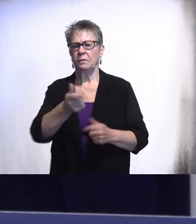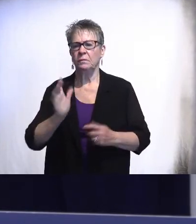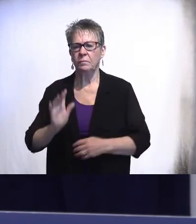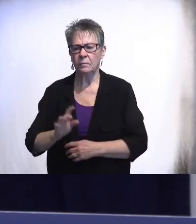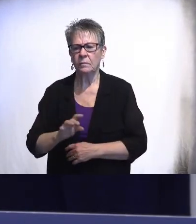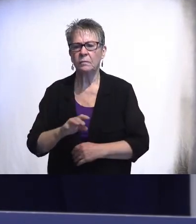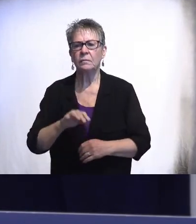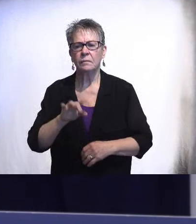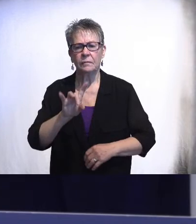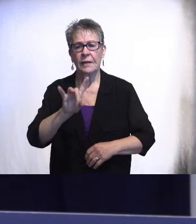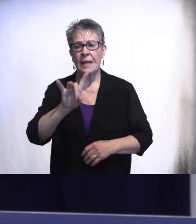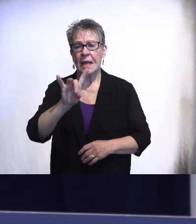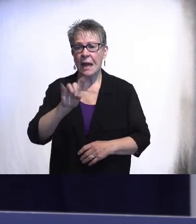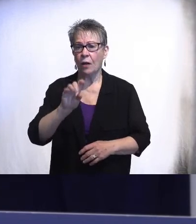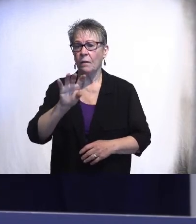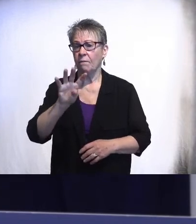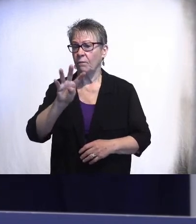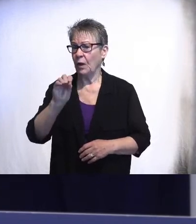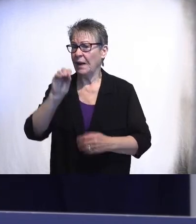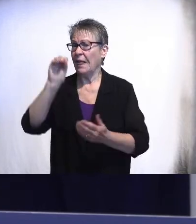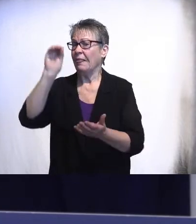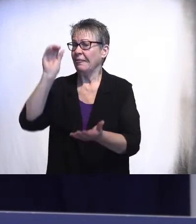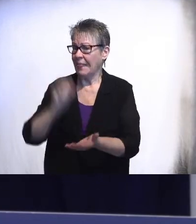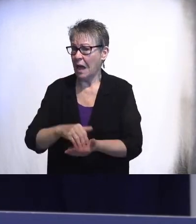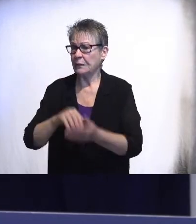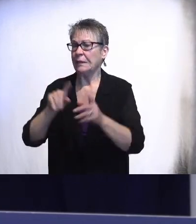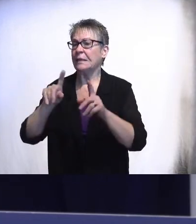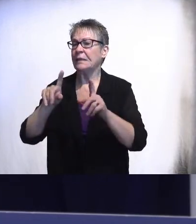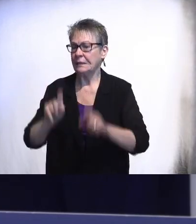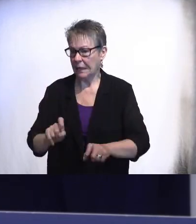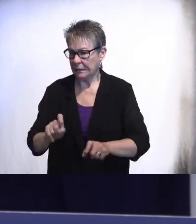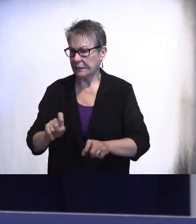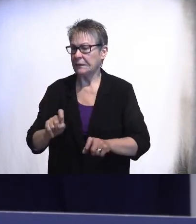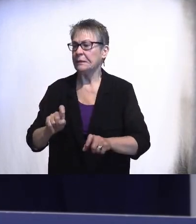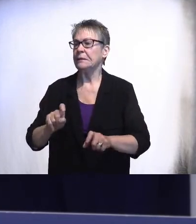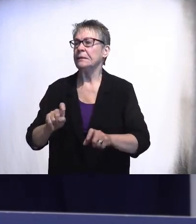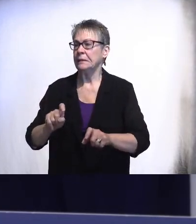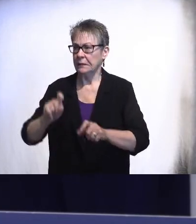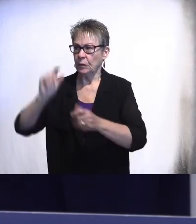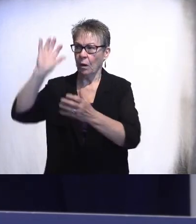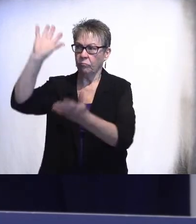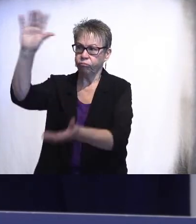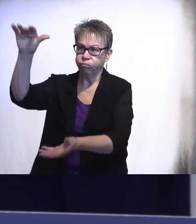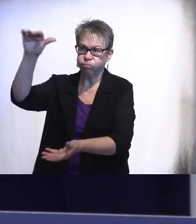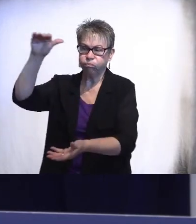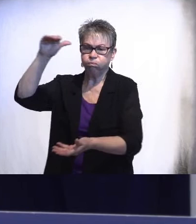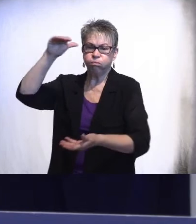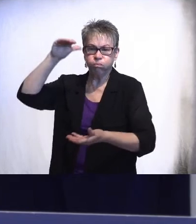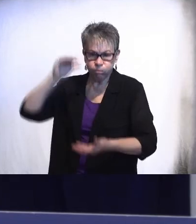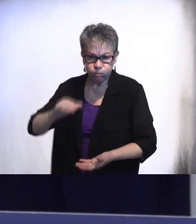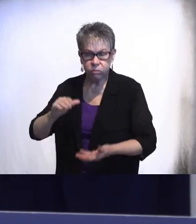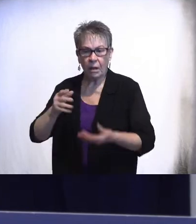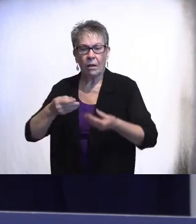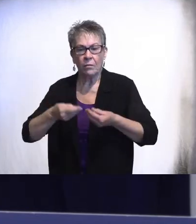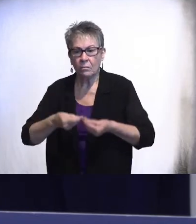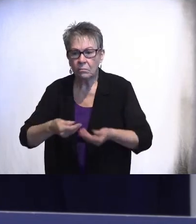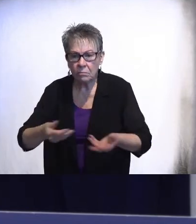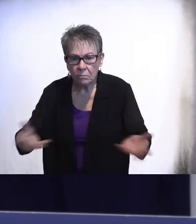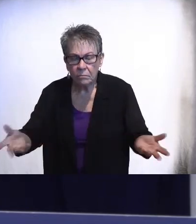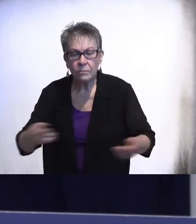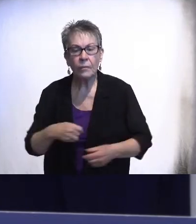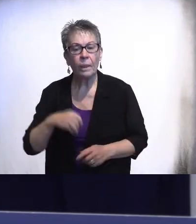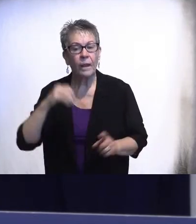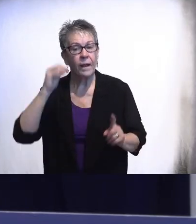at-home testing partnership with Vault. Also, the federal government is sending at-home tests to those who request